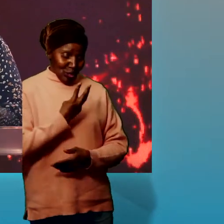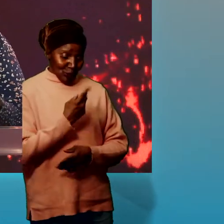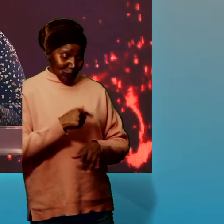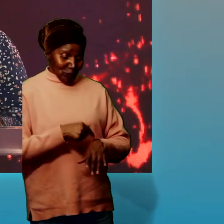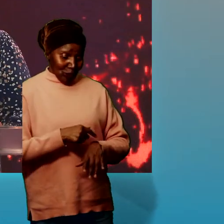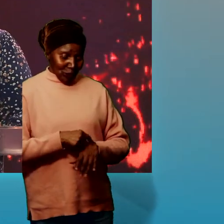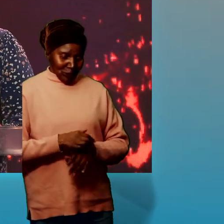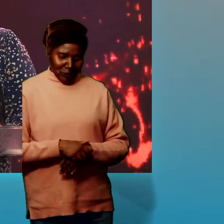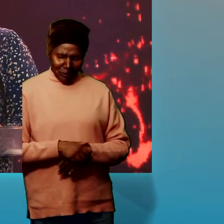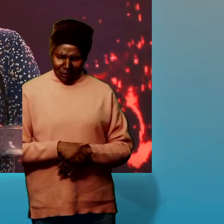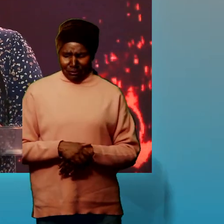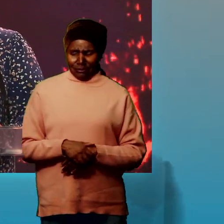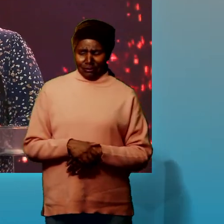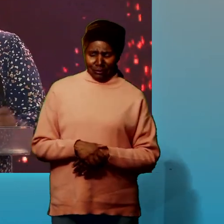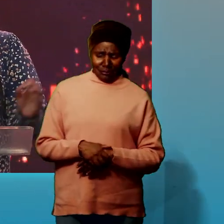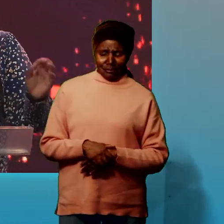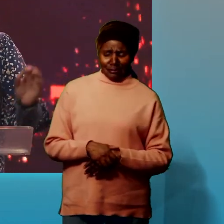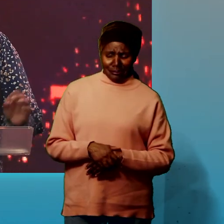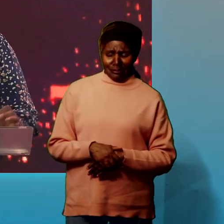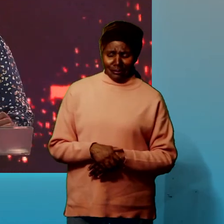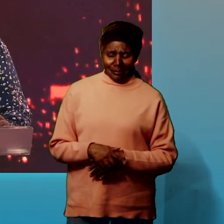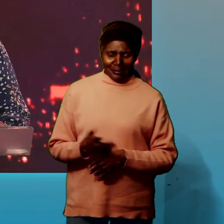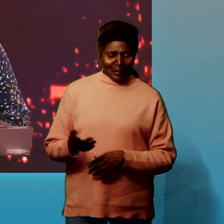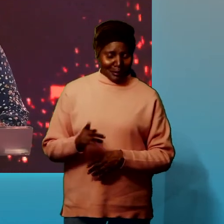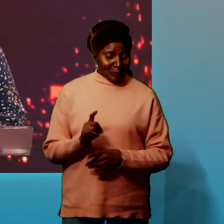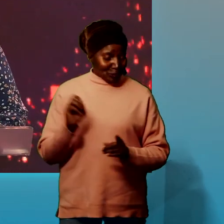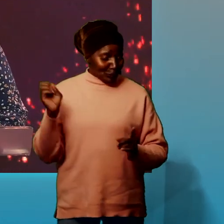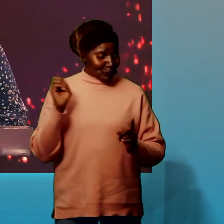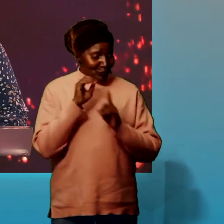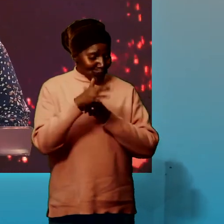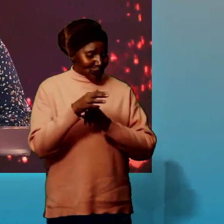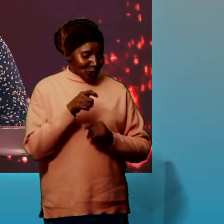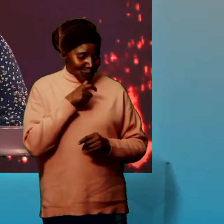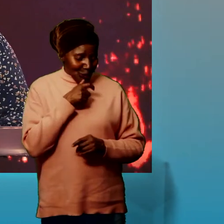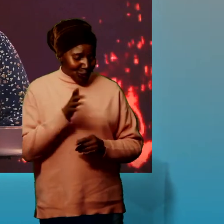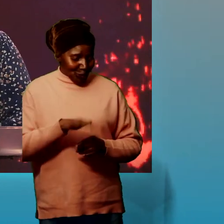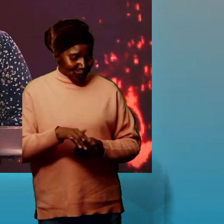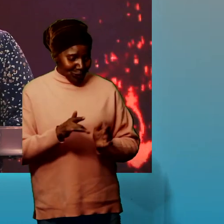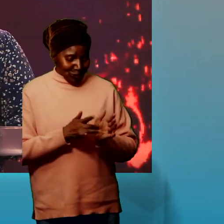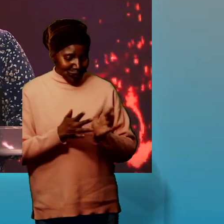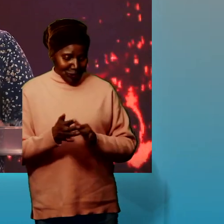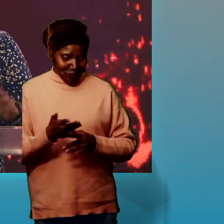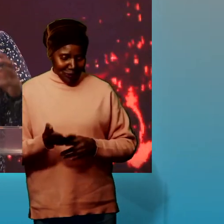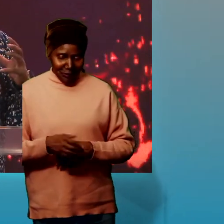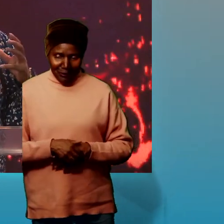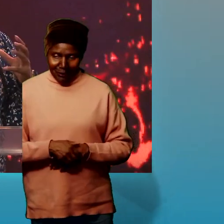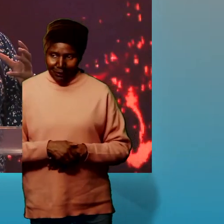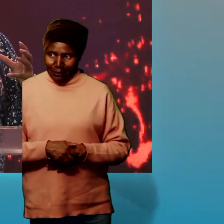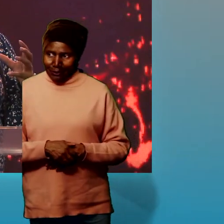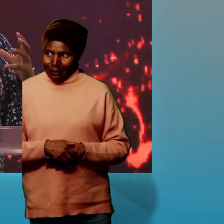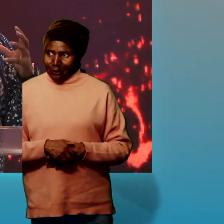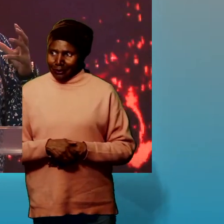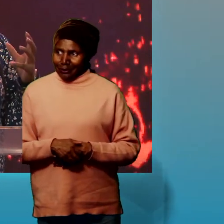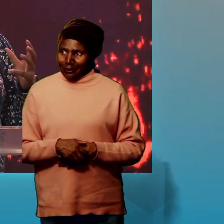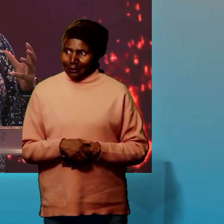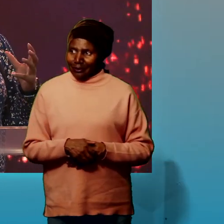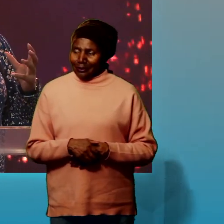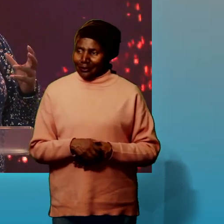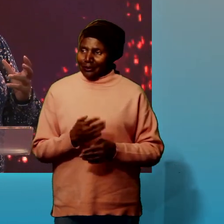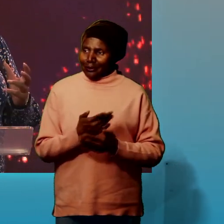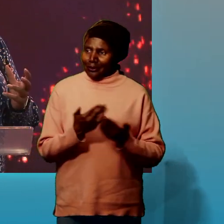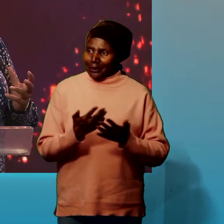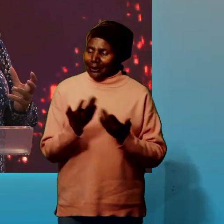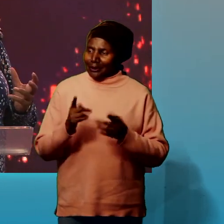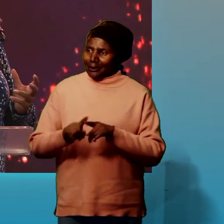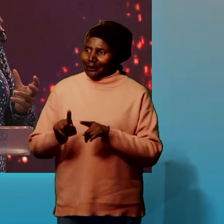And Peter doesn't believe that prophetic word that was spoken to him. So a number of things take place, a